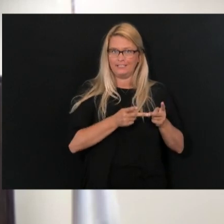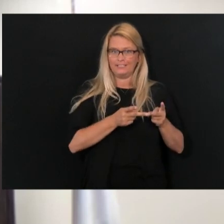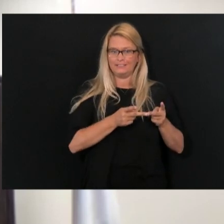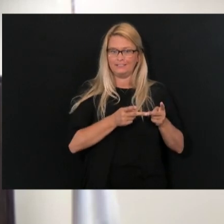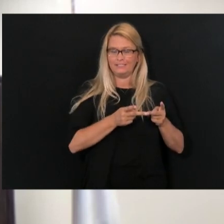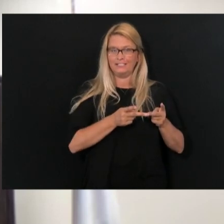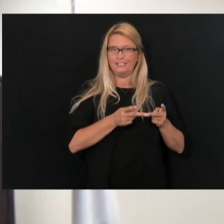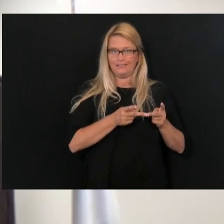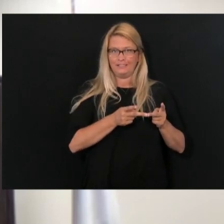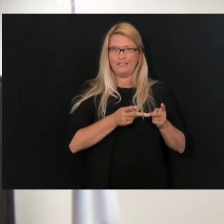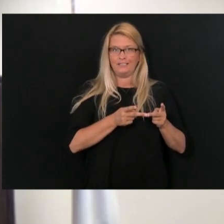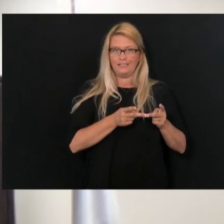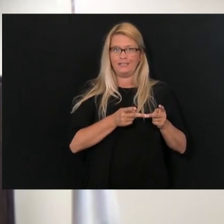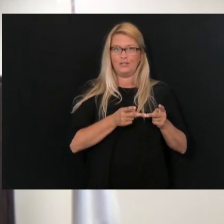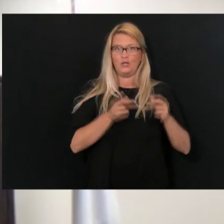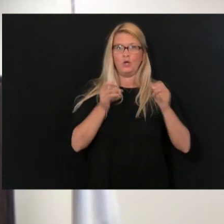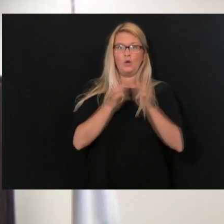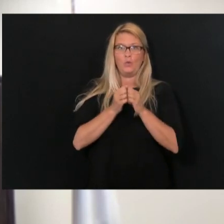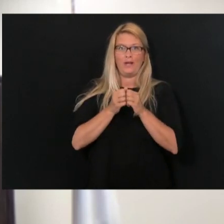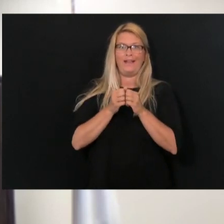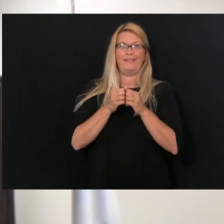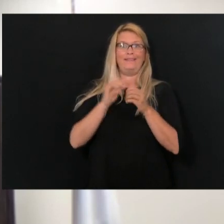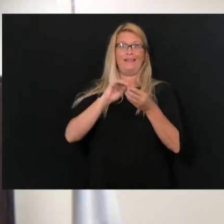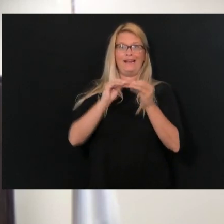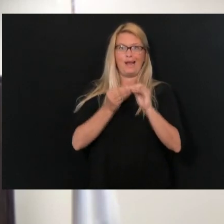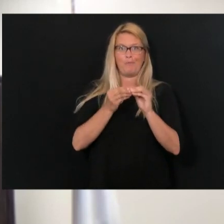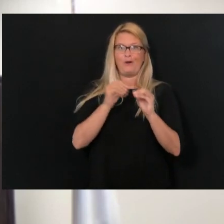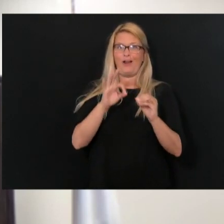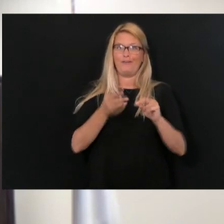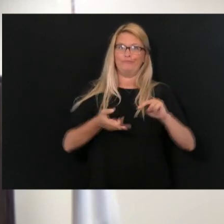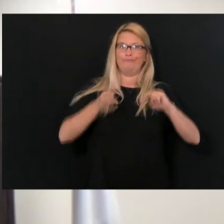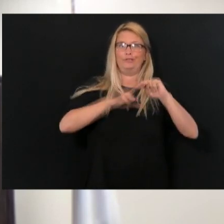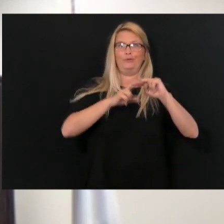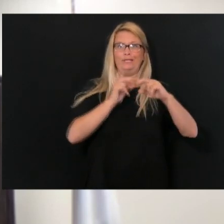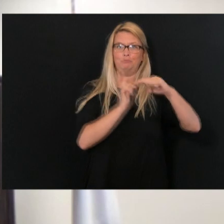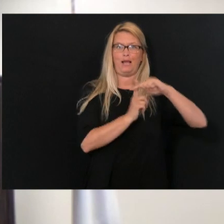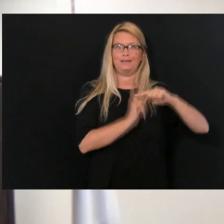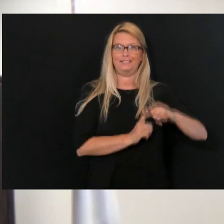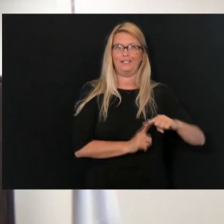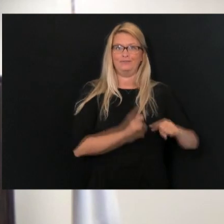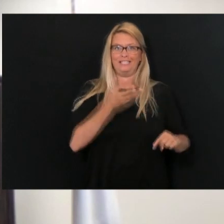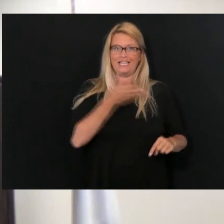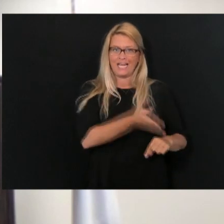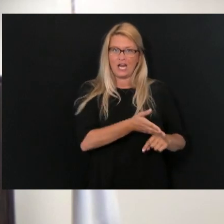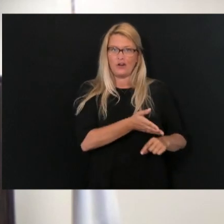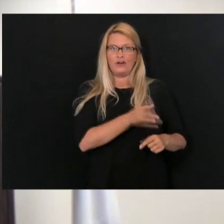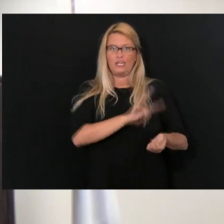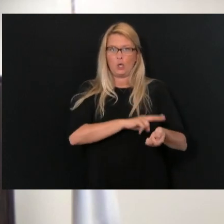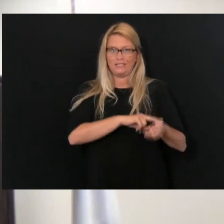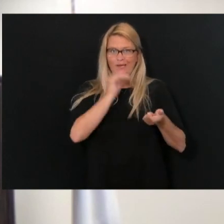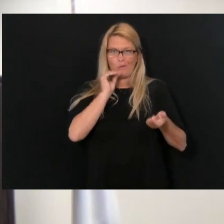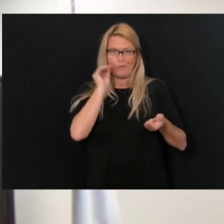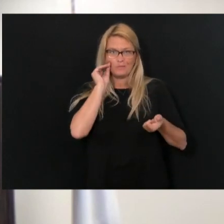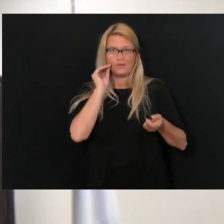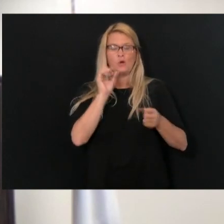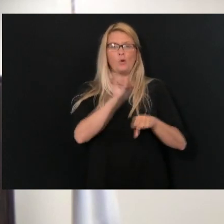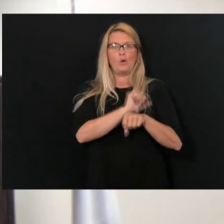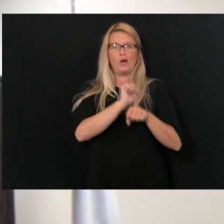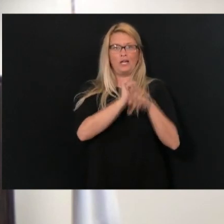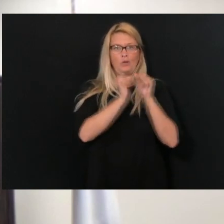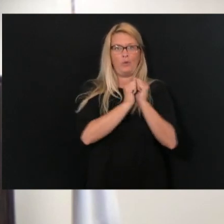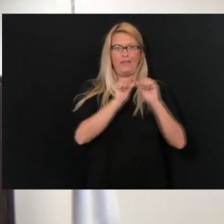with the number of outbreaks that the governor and Secretary Crouch mentioned. We are working with the association as well as